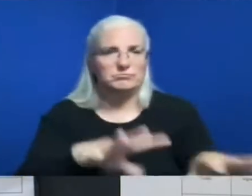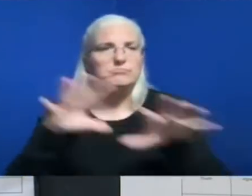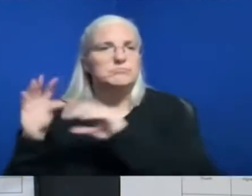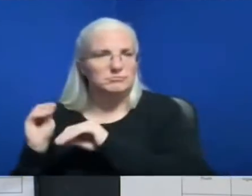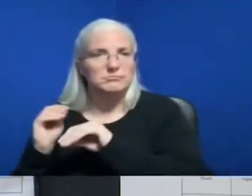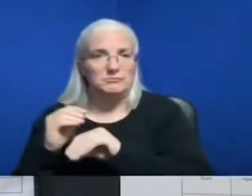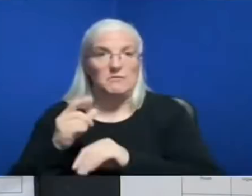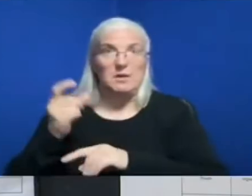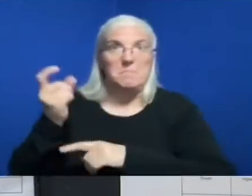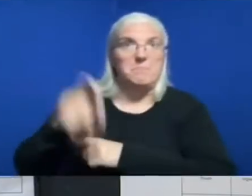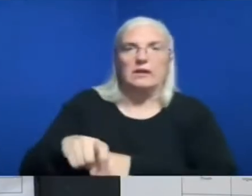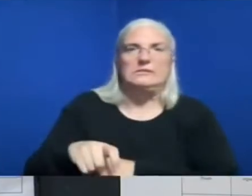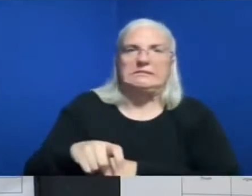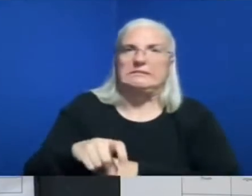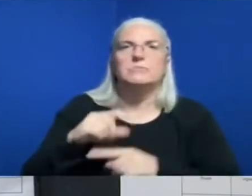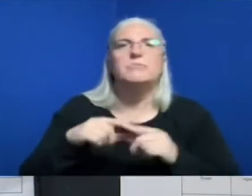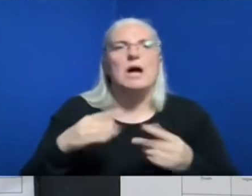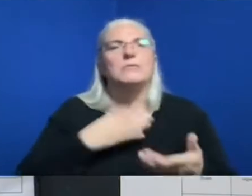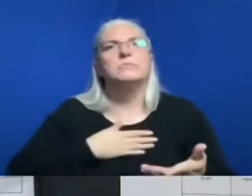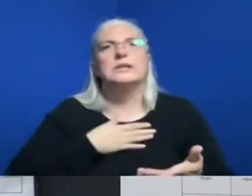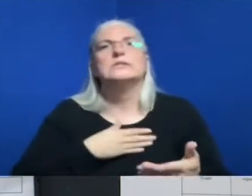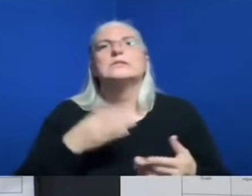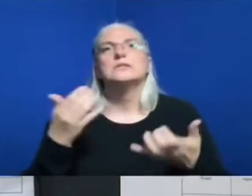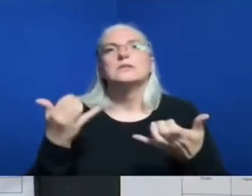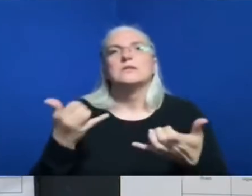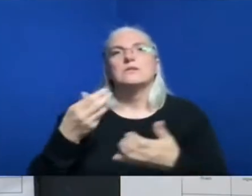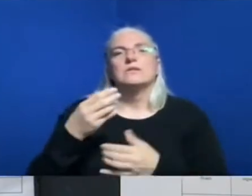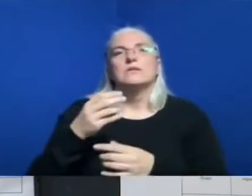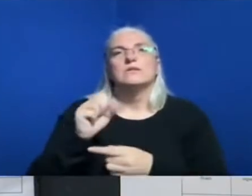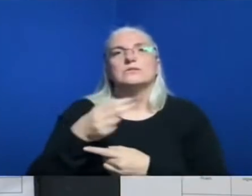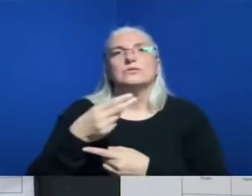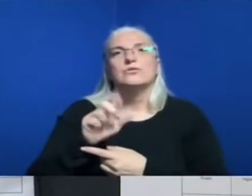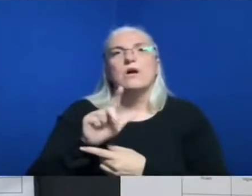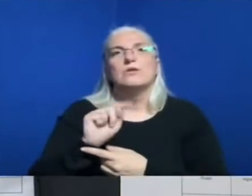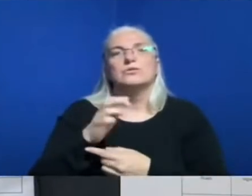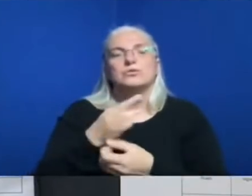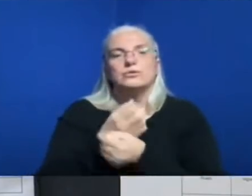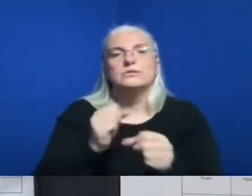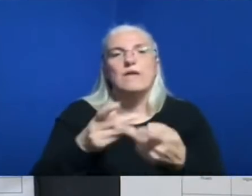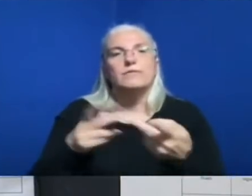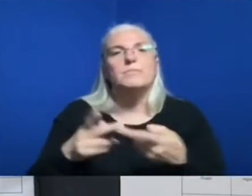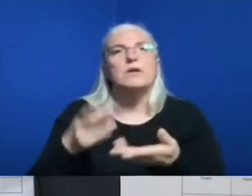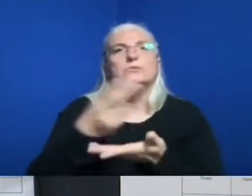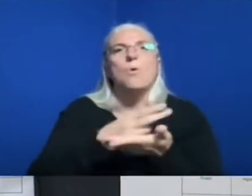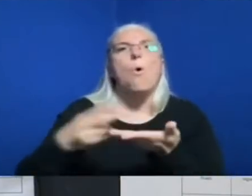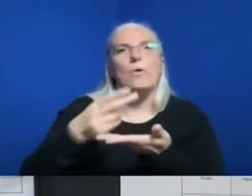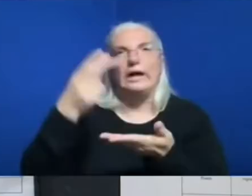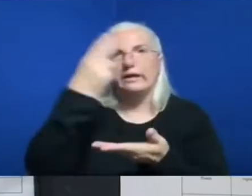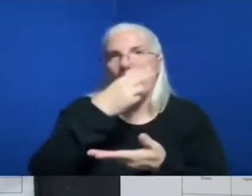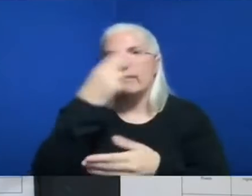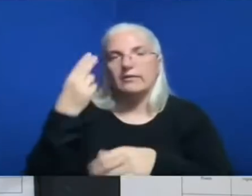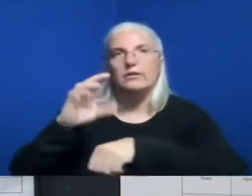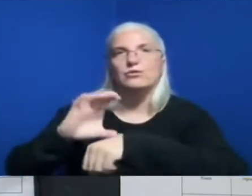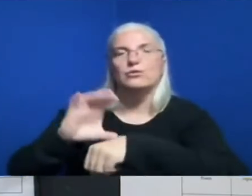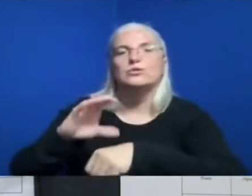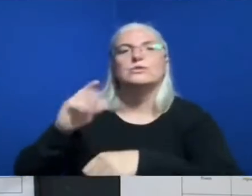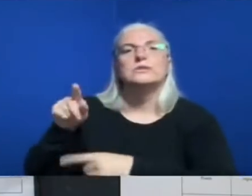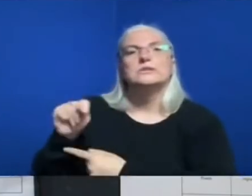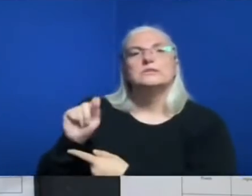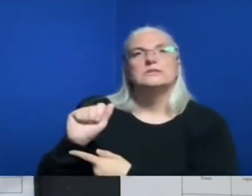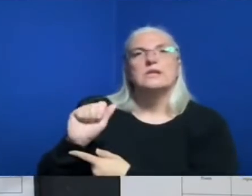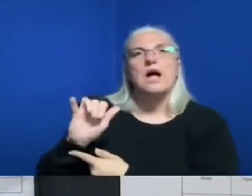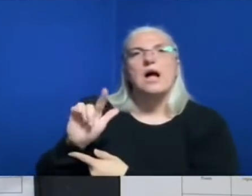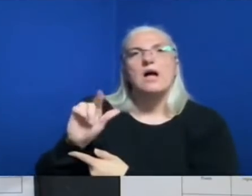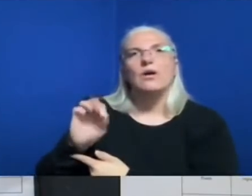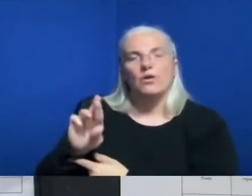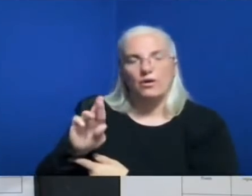at the Holy Catholic Church located at 108 Taylor Avenue in Portola. So again, that's the Holy Catholic Church